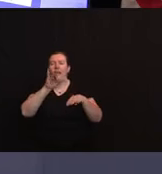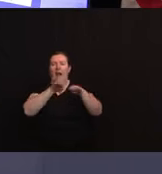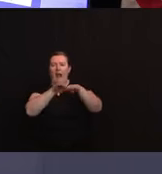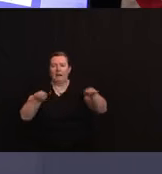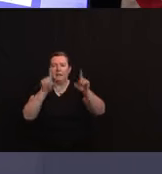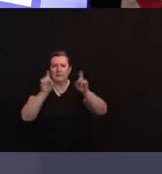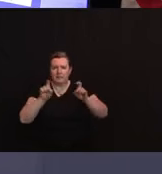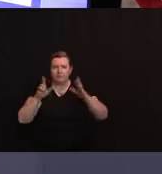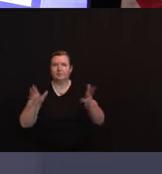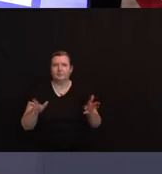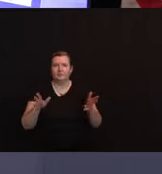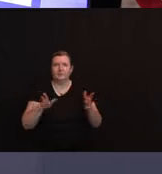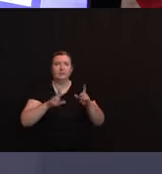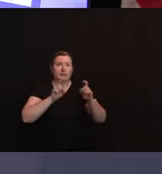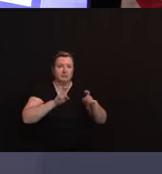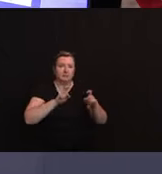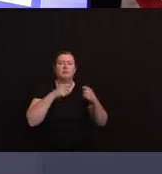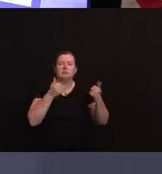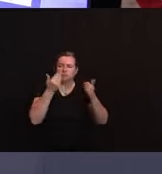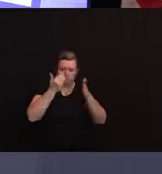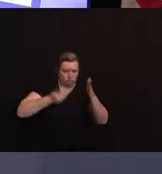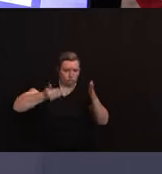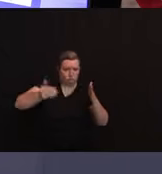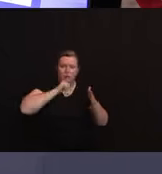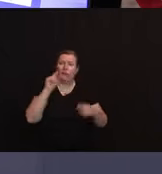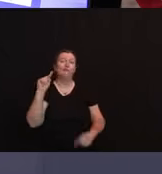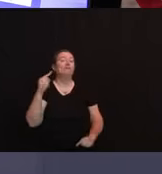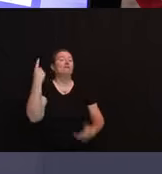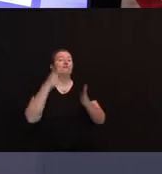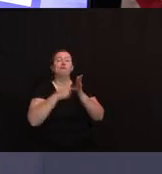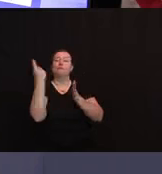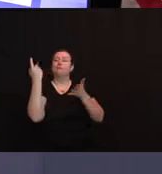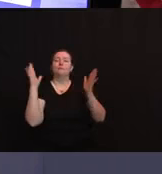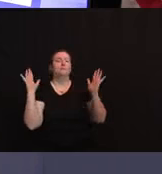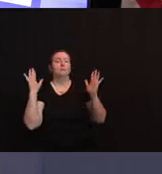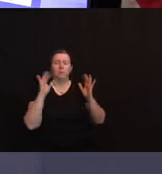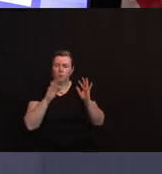retesting continues for residents and staff who have tested negative.